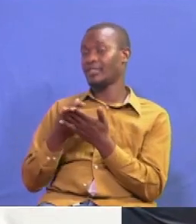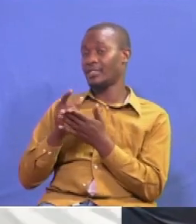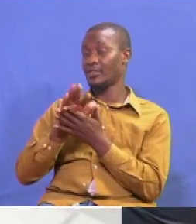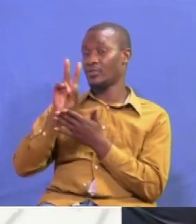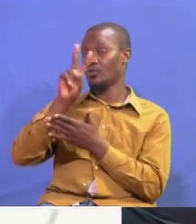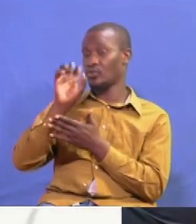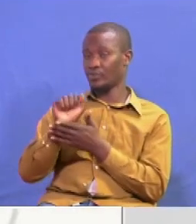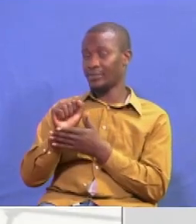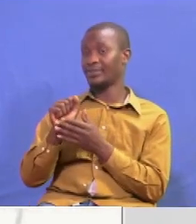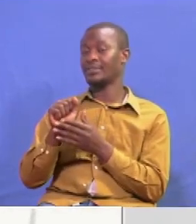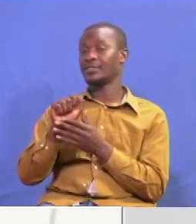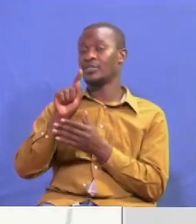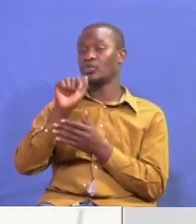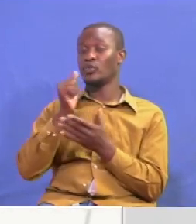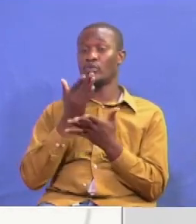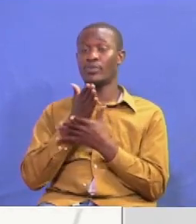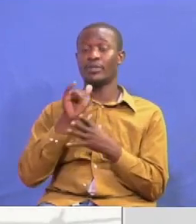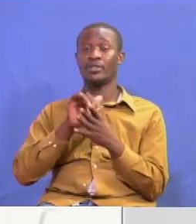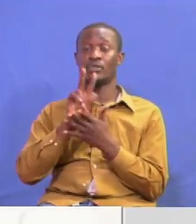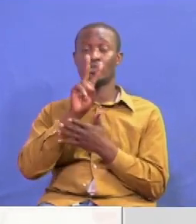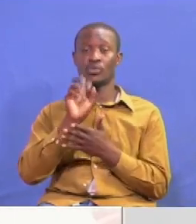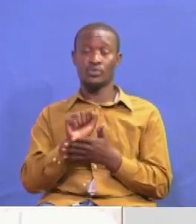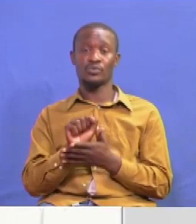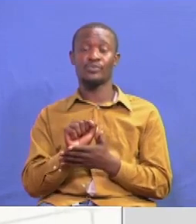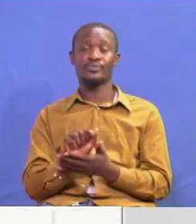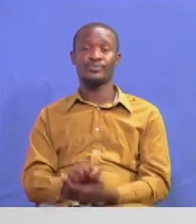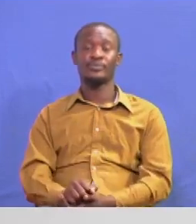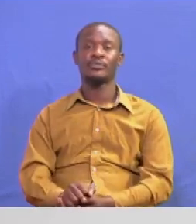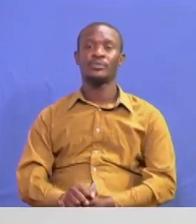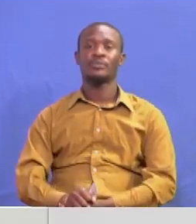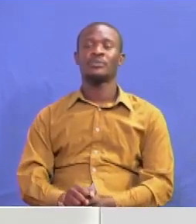Representatives passed a bill to ban TikTok in the U.S. Gracious Aganda, KUTV.